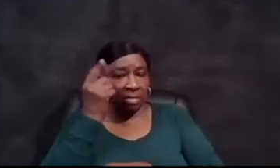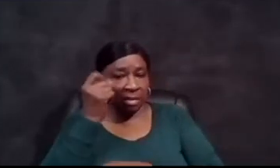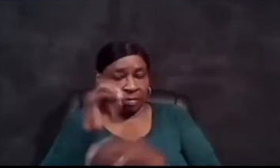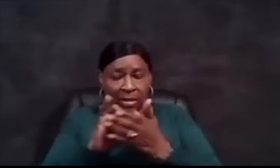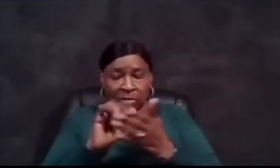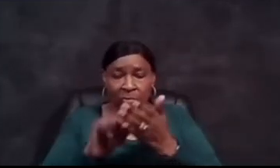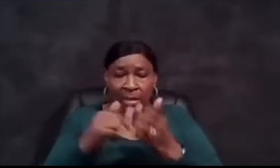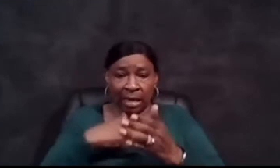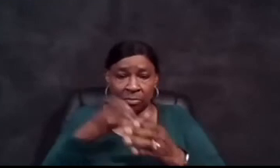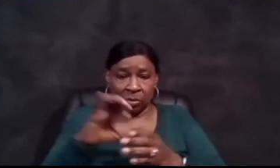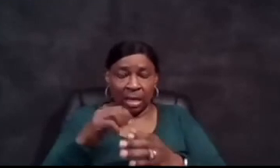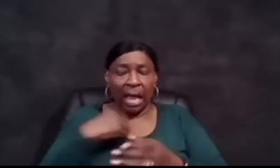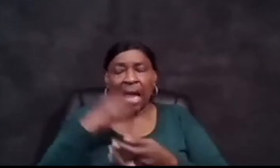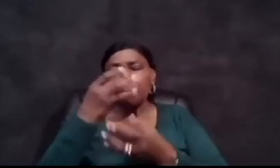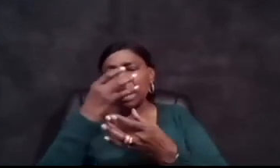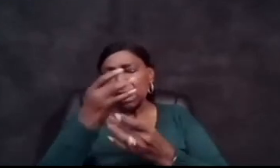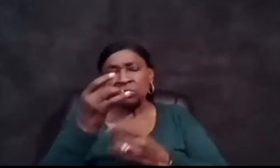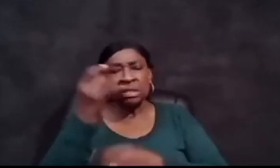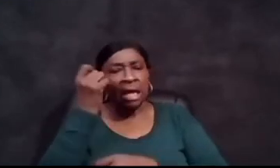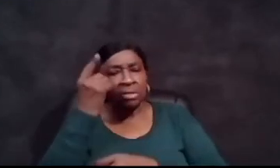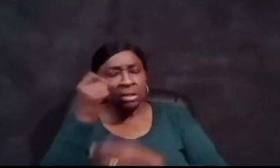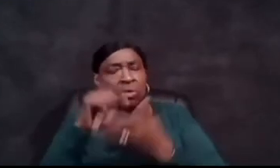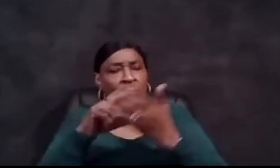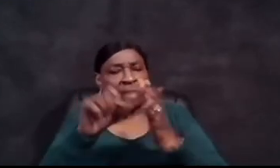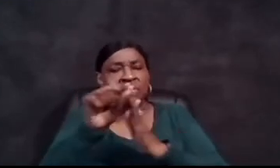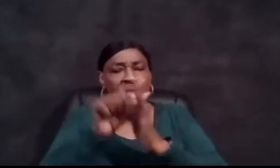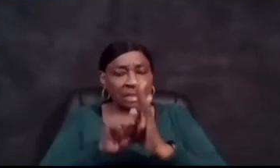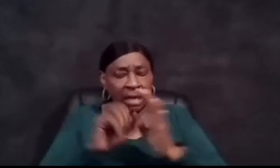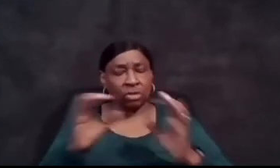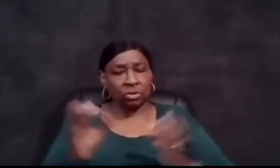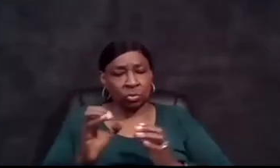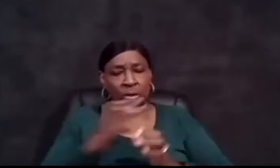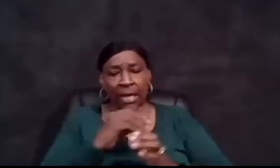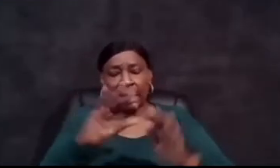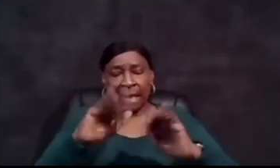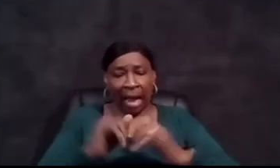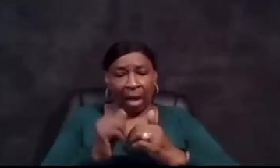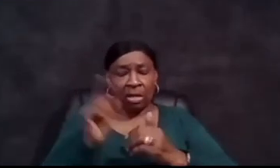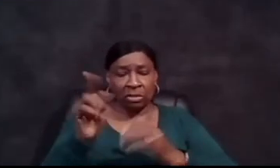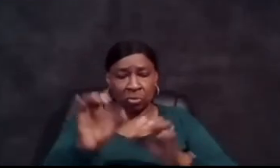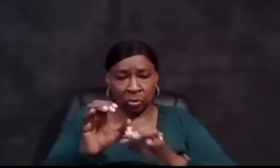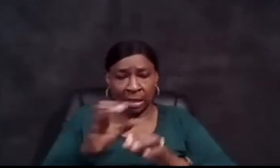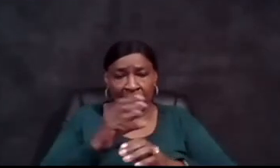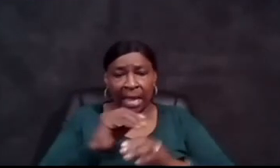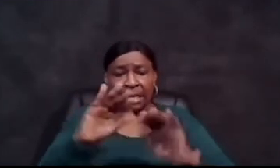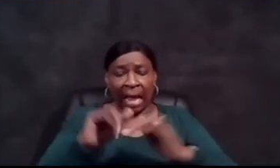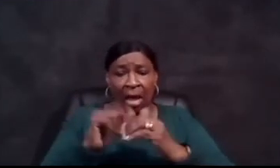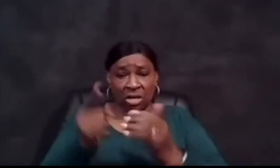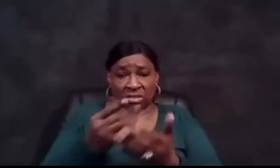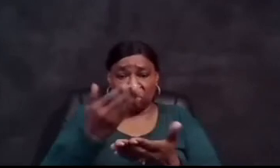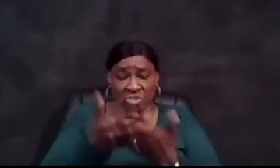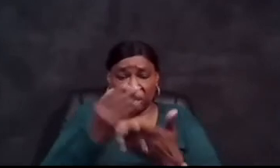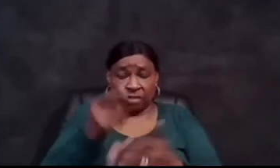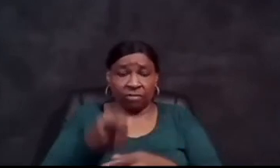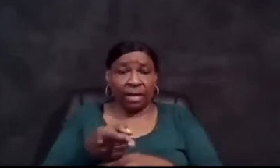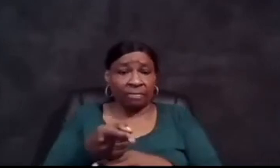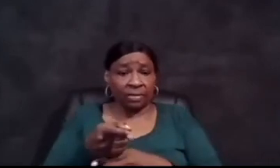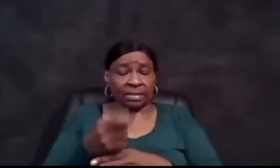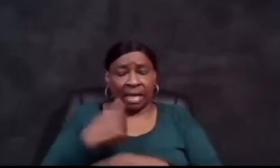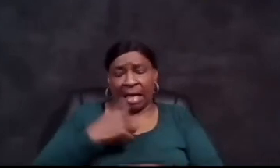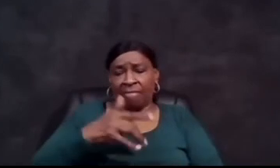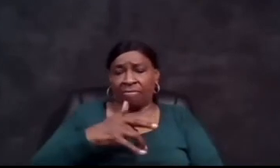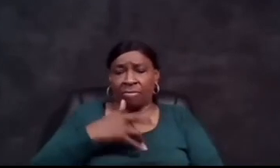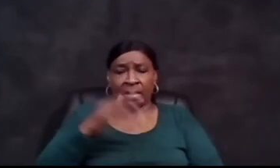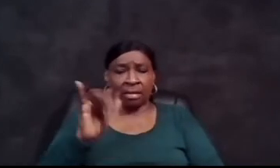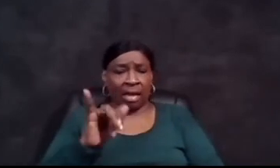I am interested in understanding what the state is doing and how it's doing it and how it's justifying it, because I feel like I want